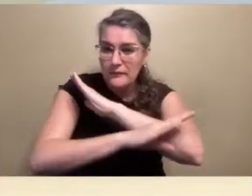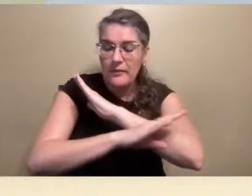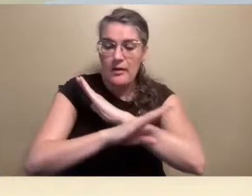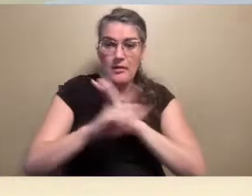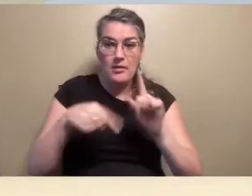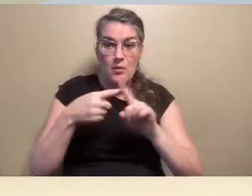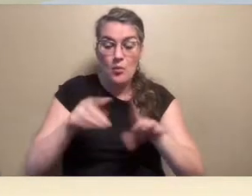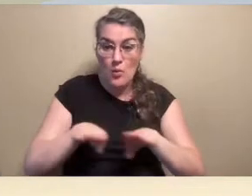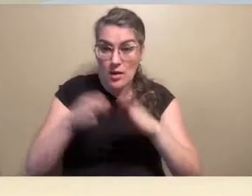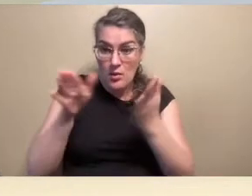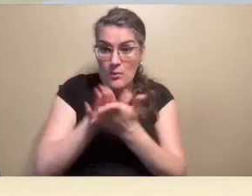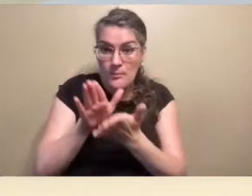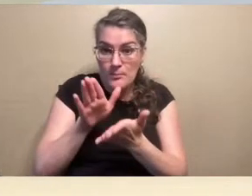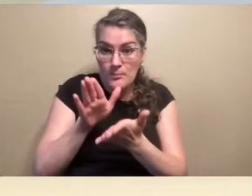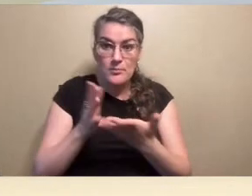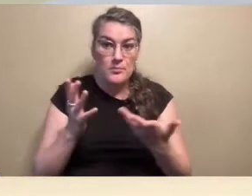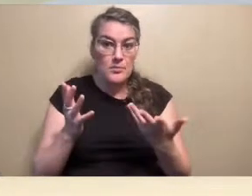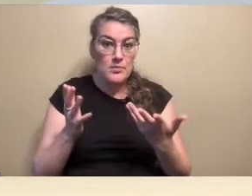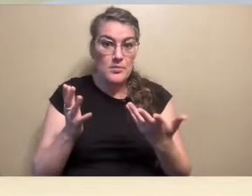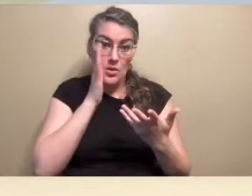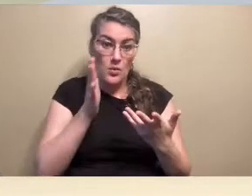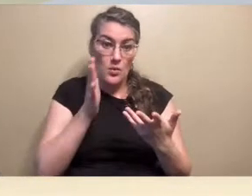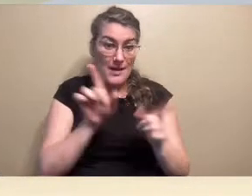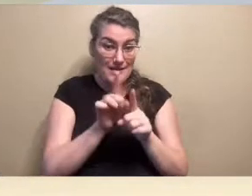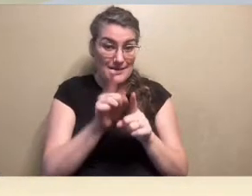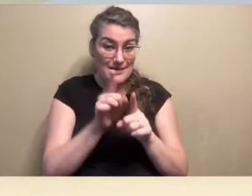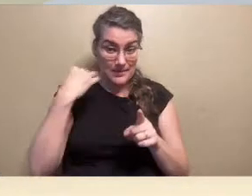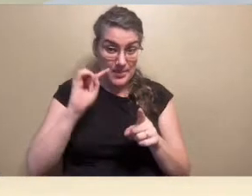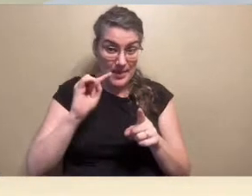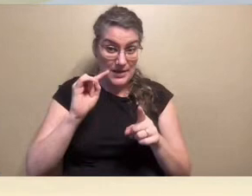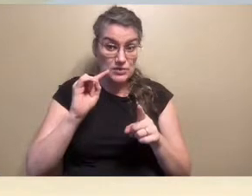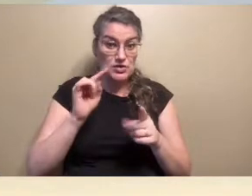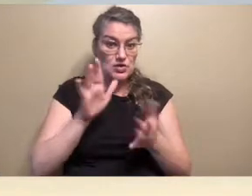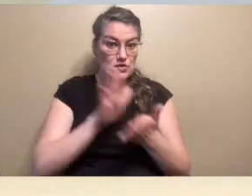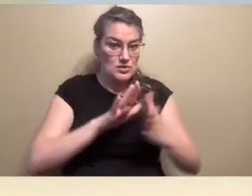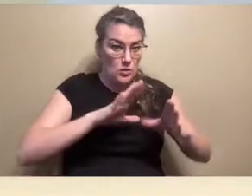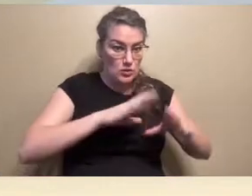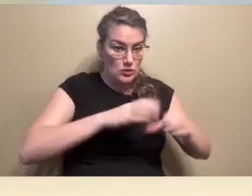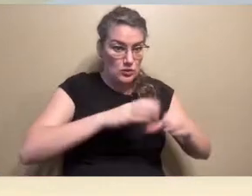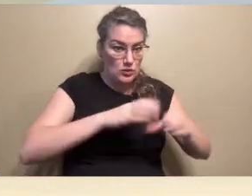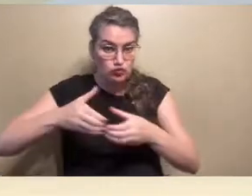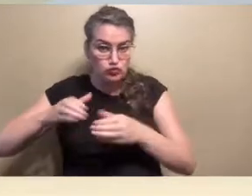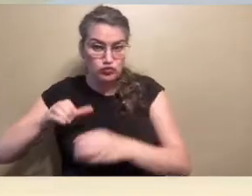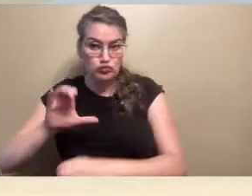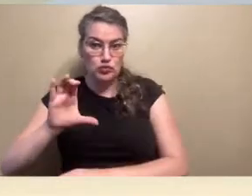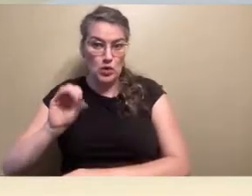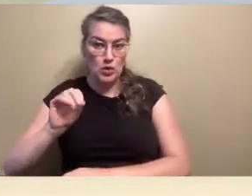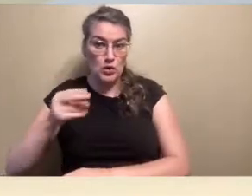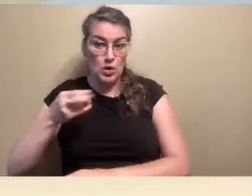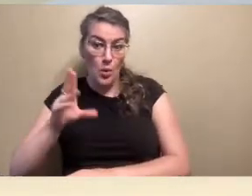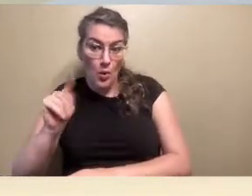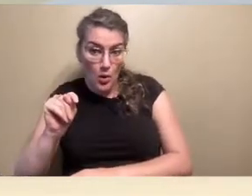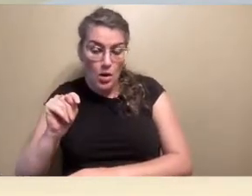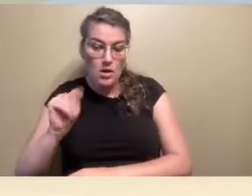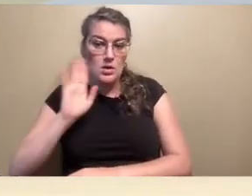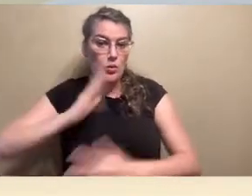whether the cohorting will continue as it did last year? What is the school year going to look like? Well, I mean, I think